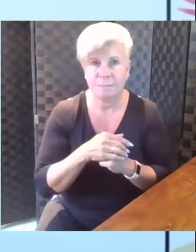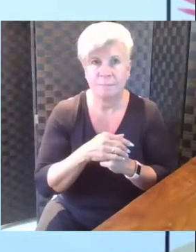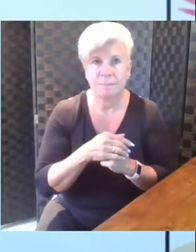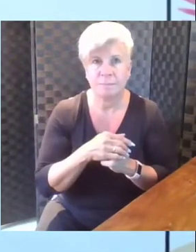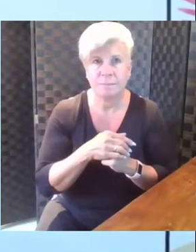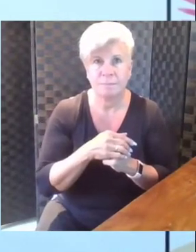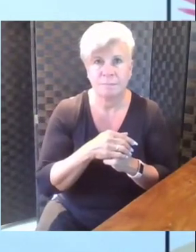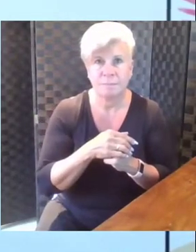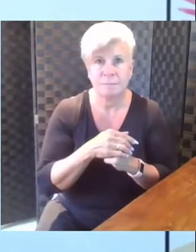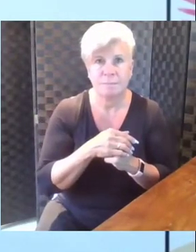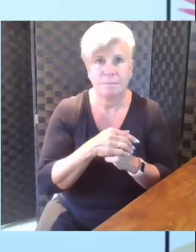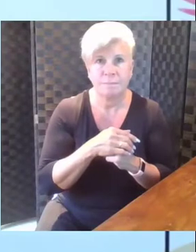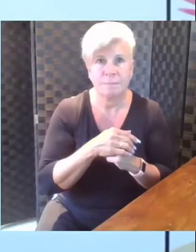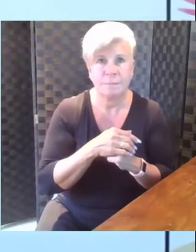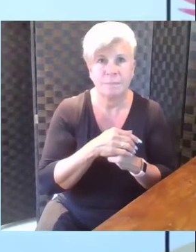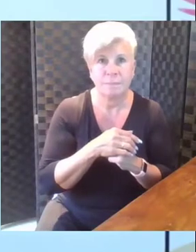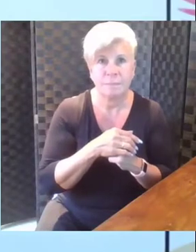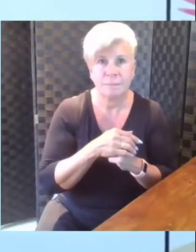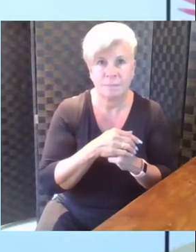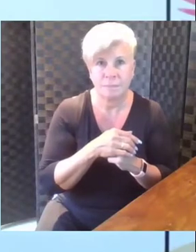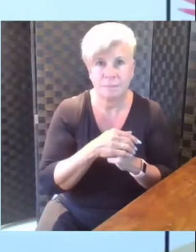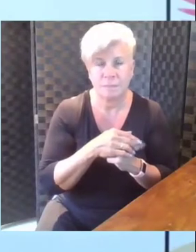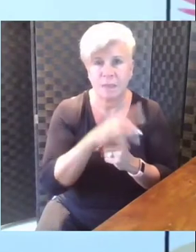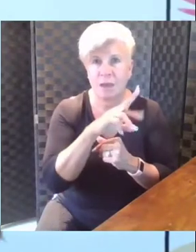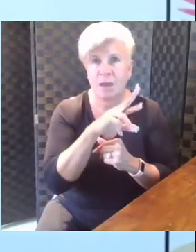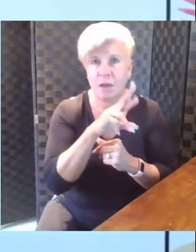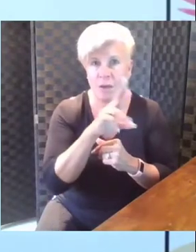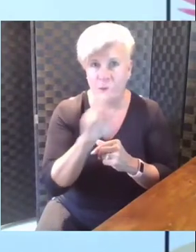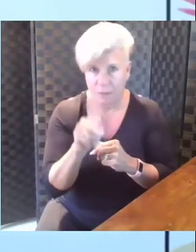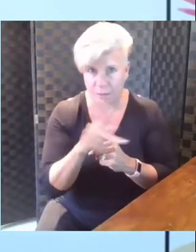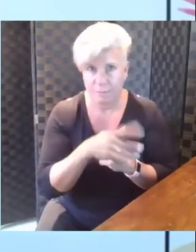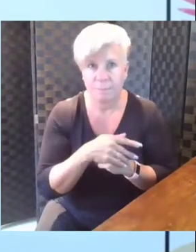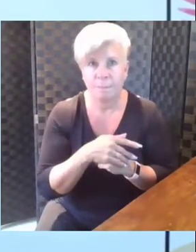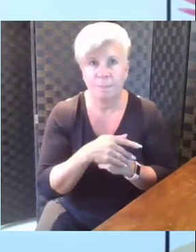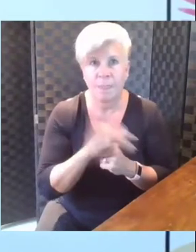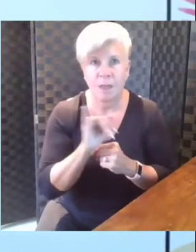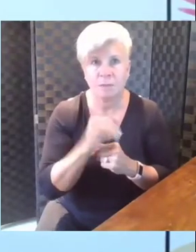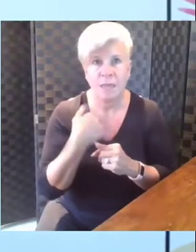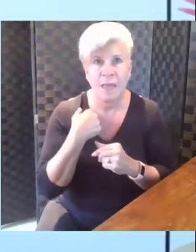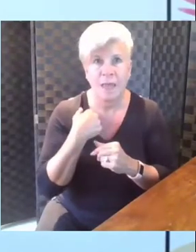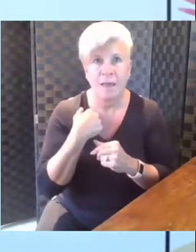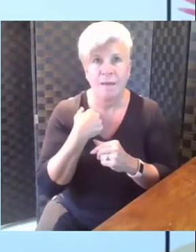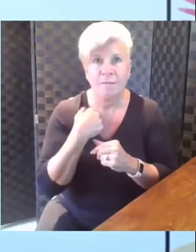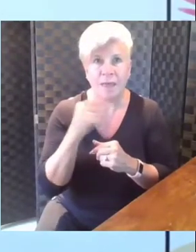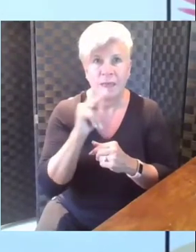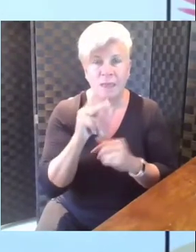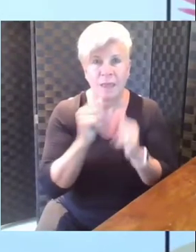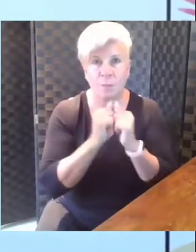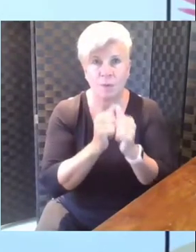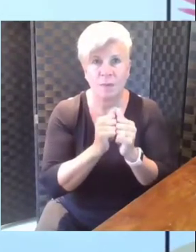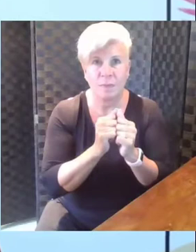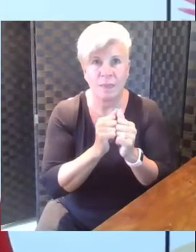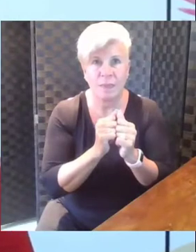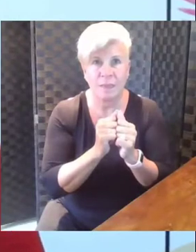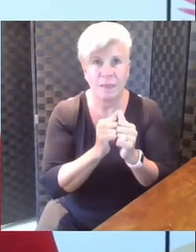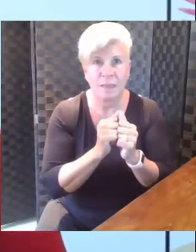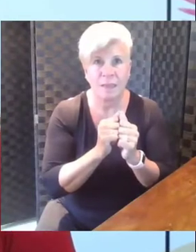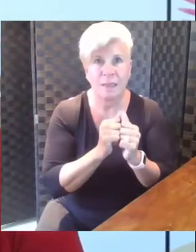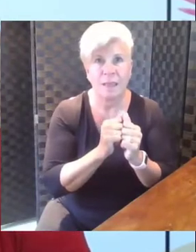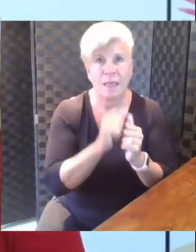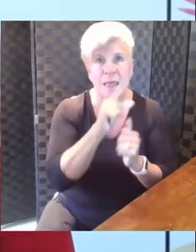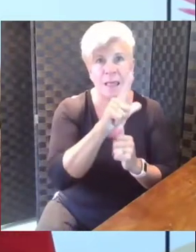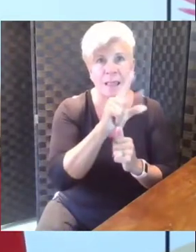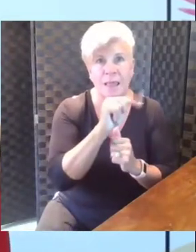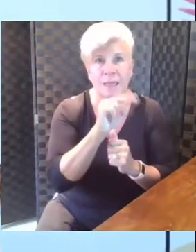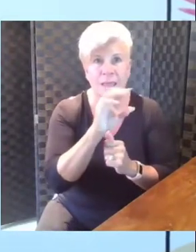So spark or clerk. And then also you have just the K after a consonant L, N,